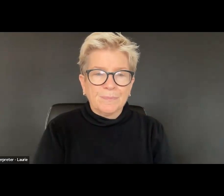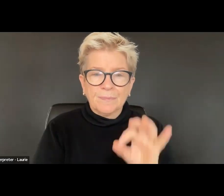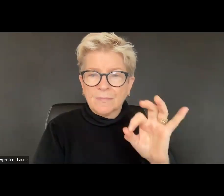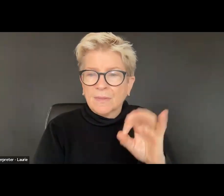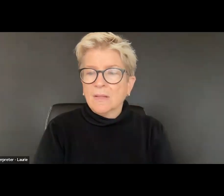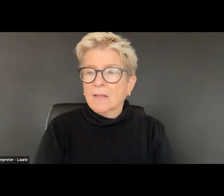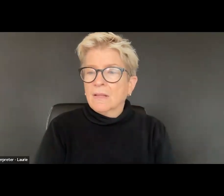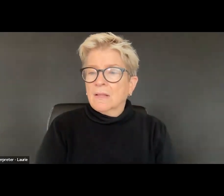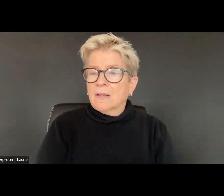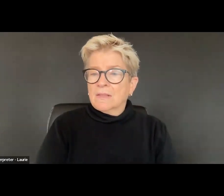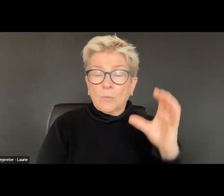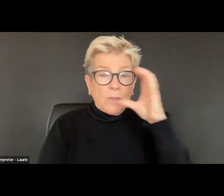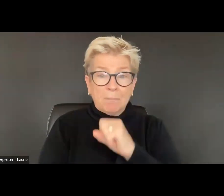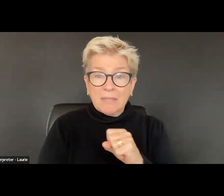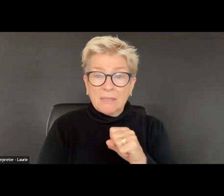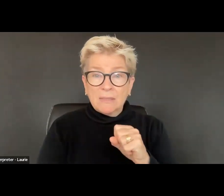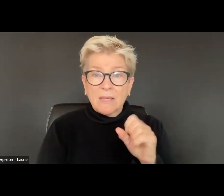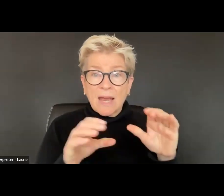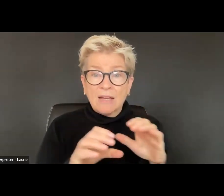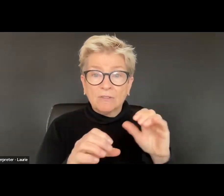miss any action items that anyone else noted?